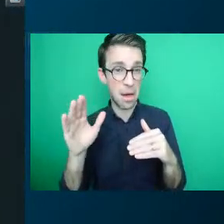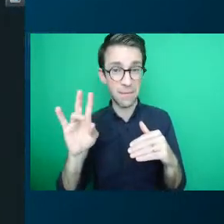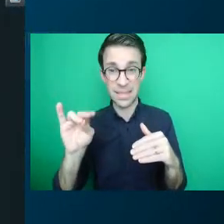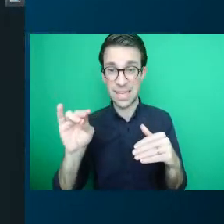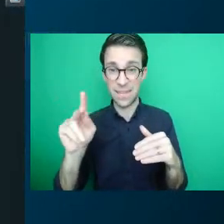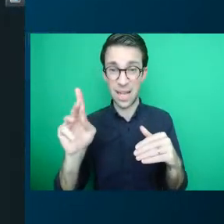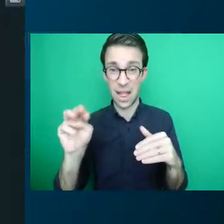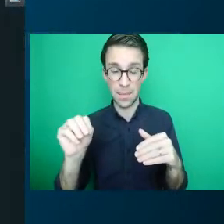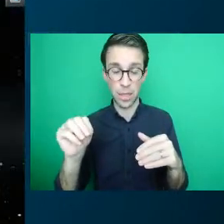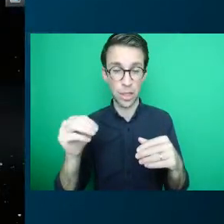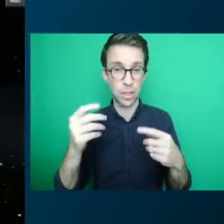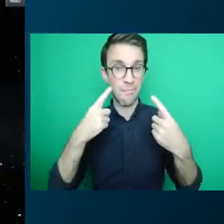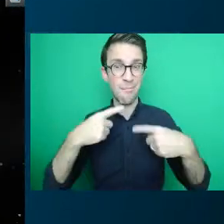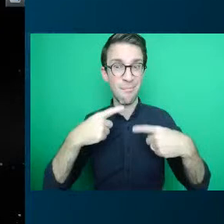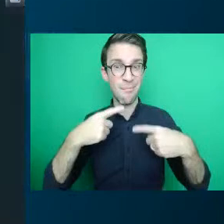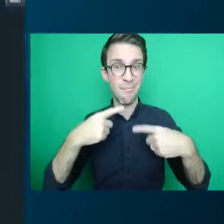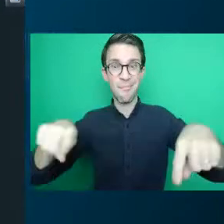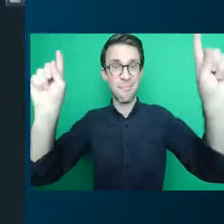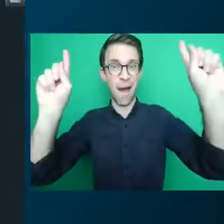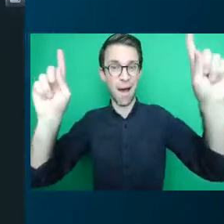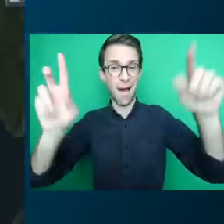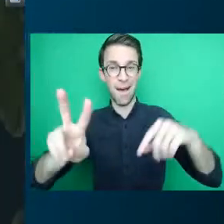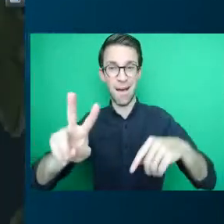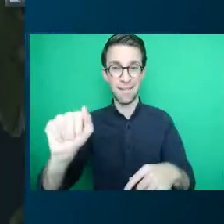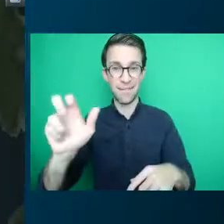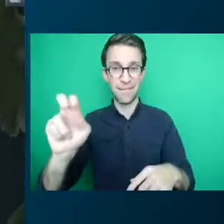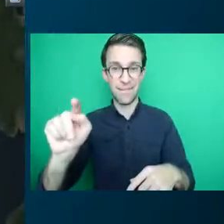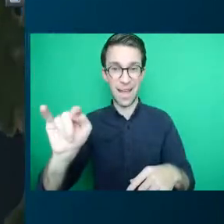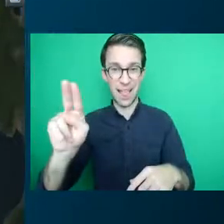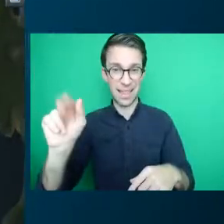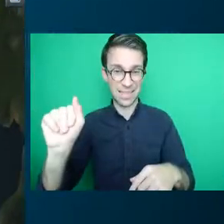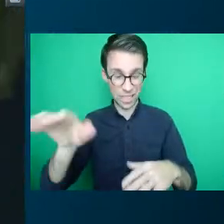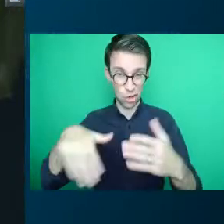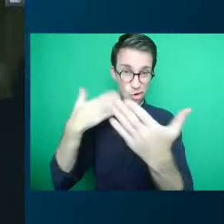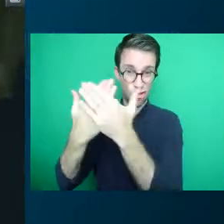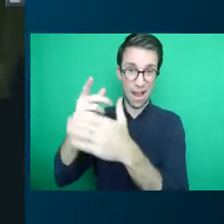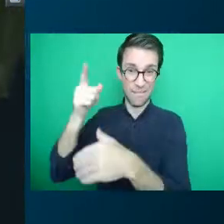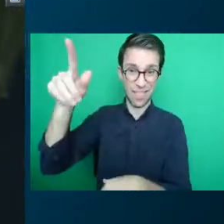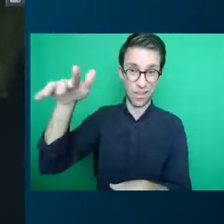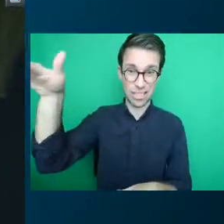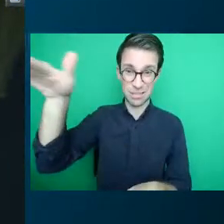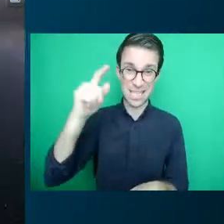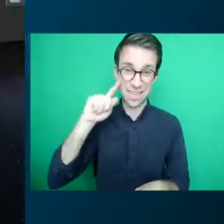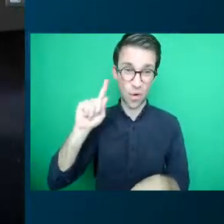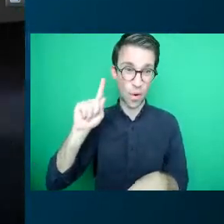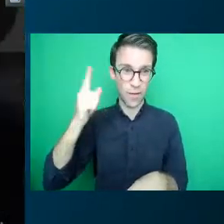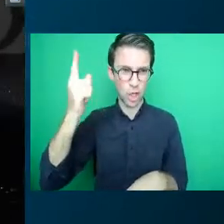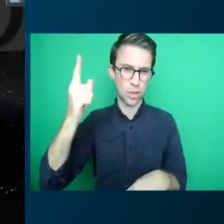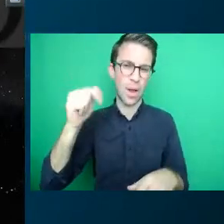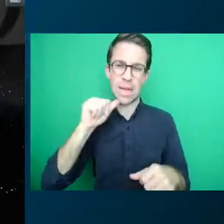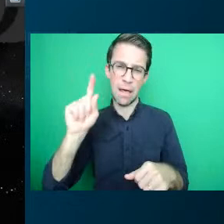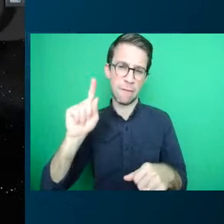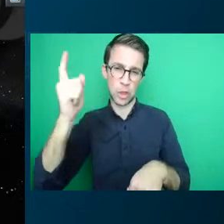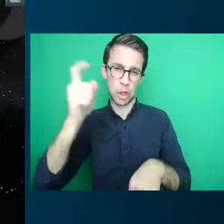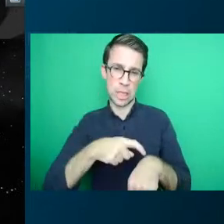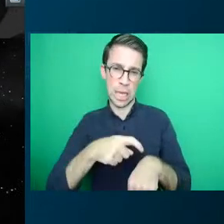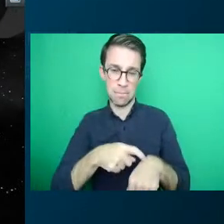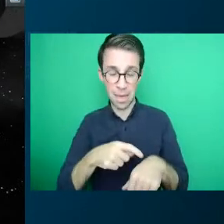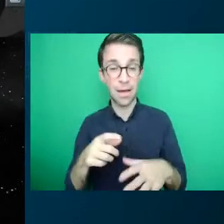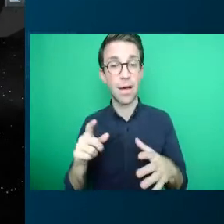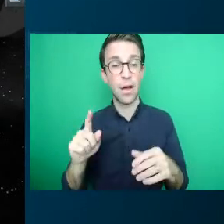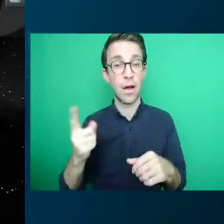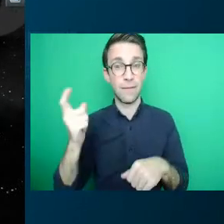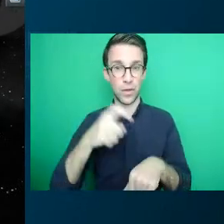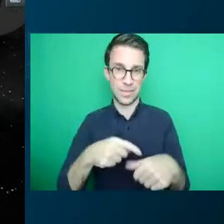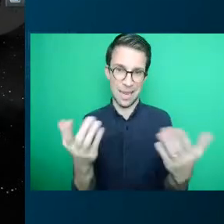have successfully got Valentina into space for the first time in this save.